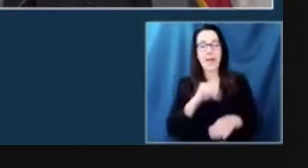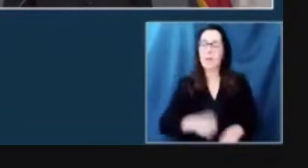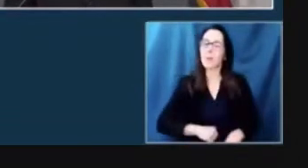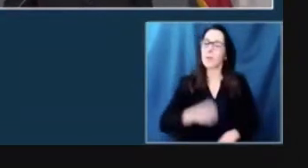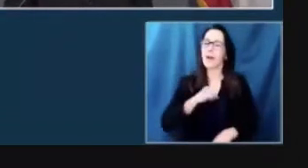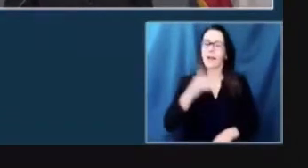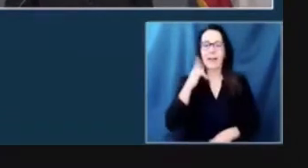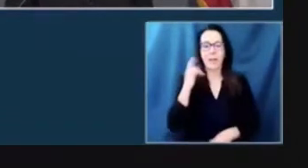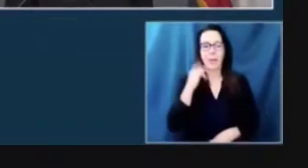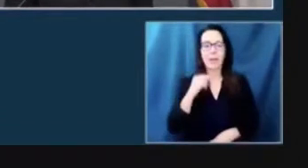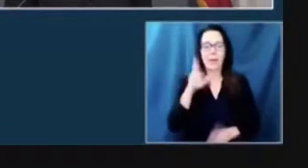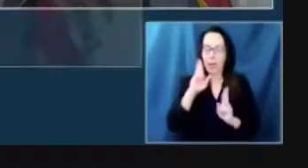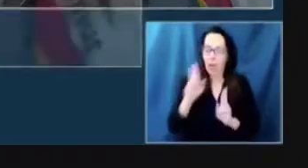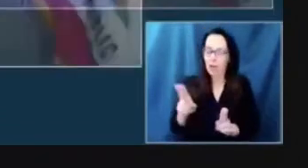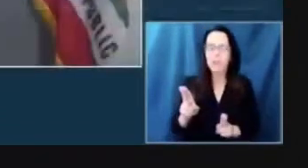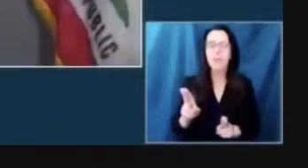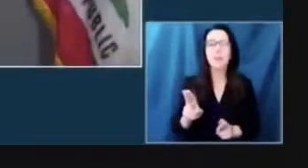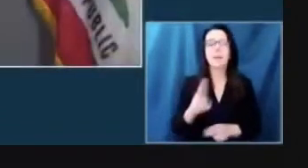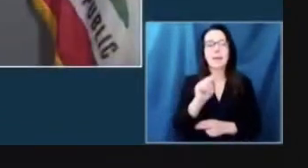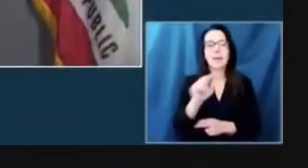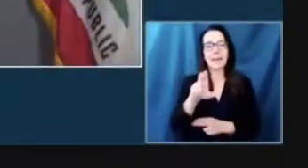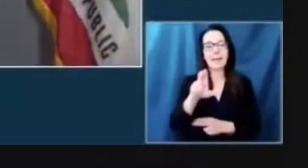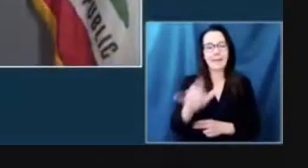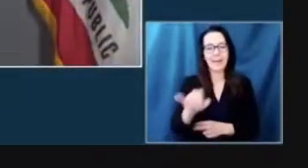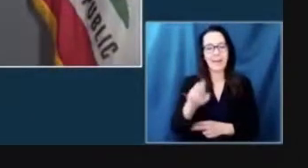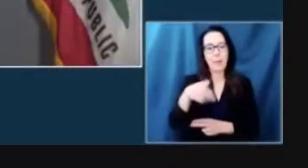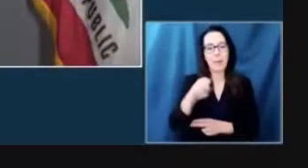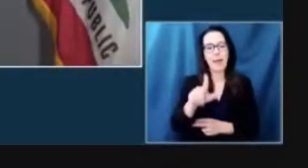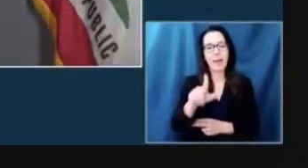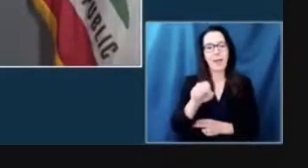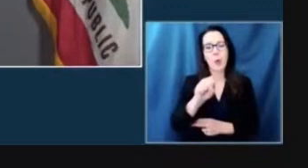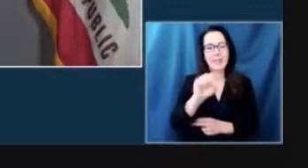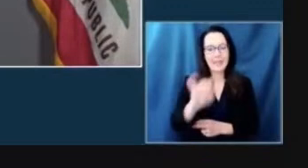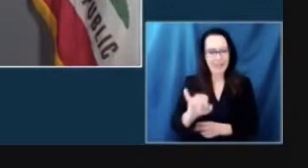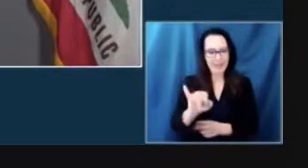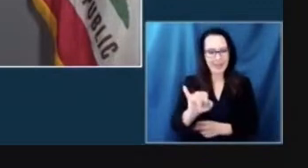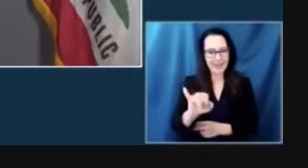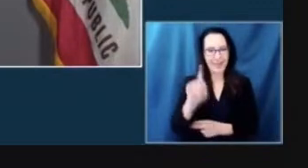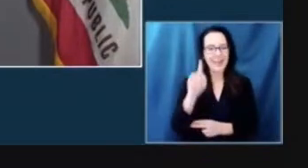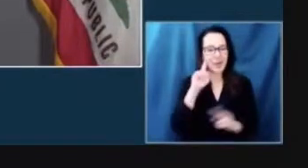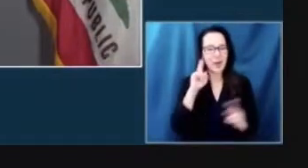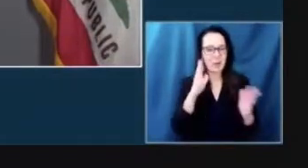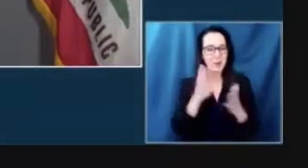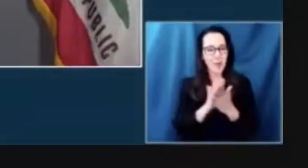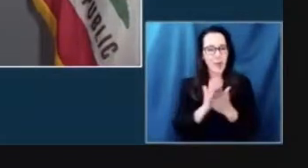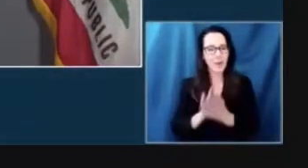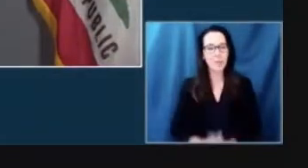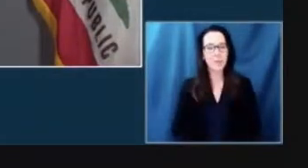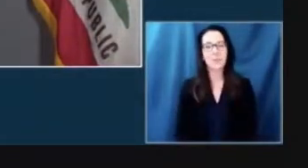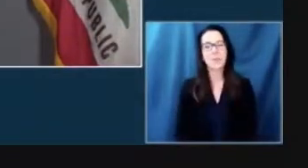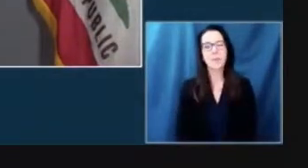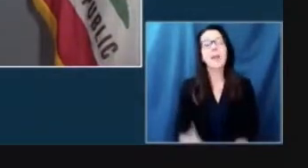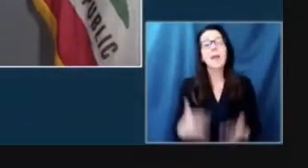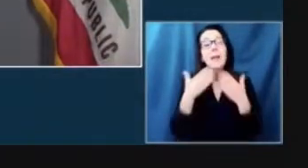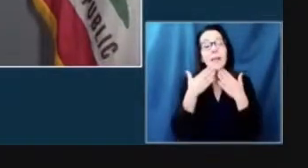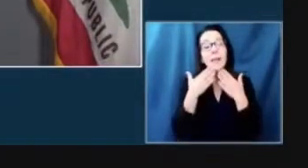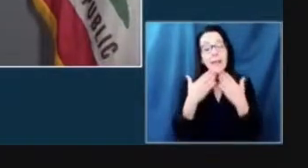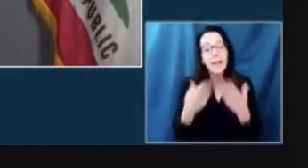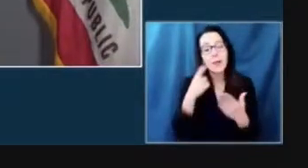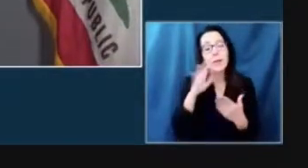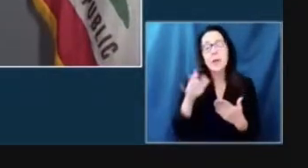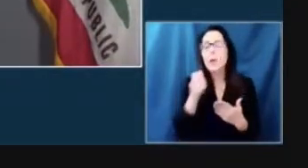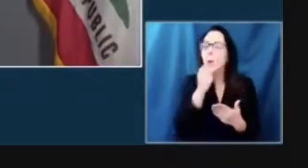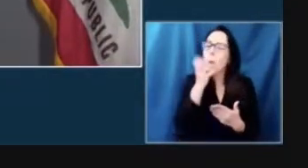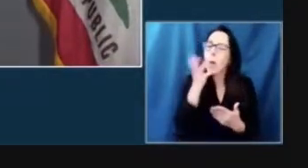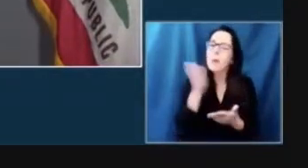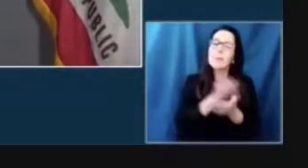Honorable Nancy Pelosi. Thank you, Betty Yee, for your very warm and